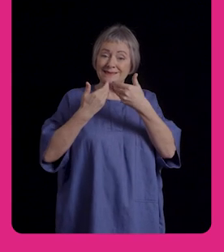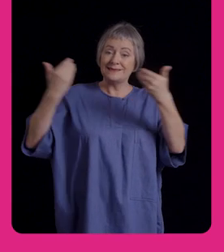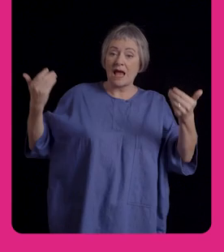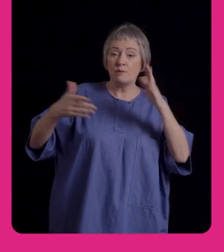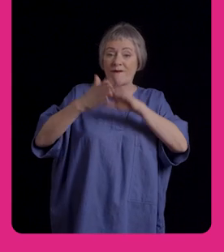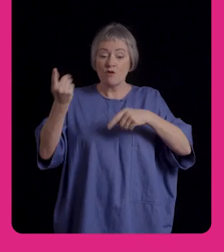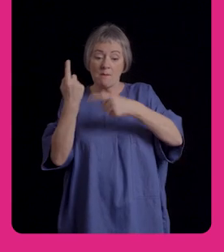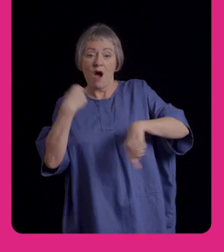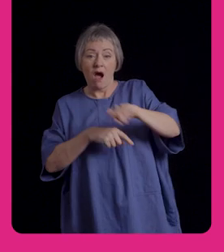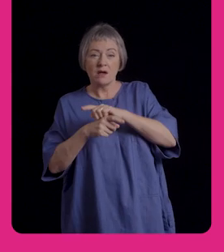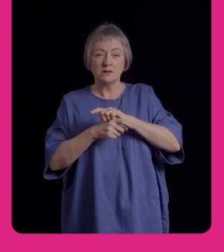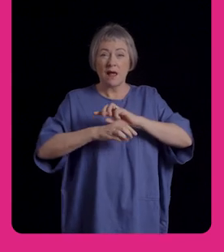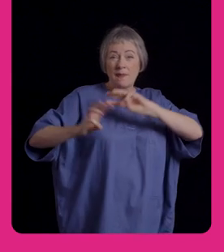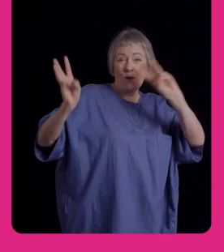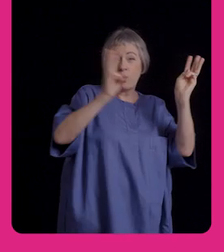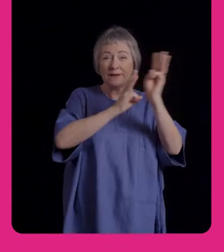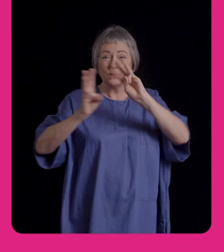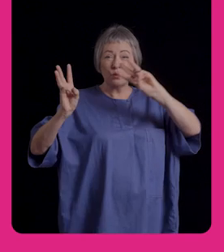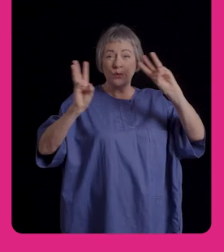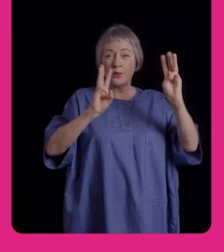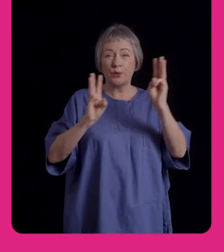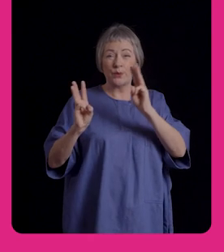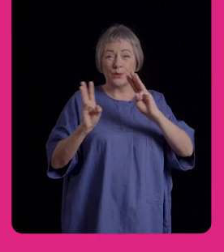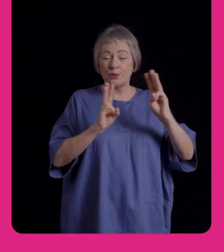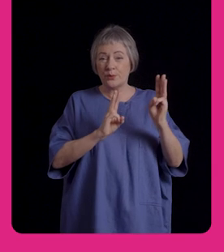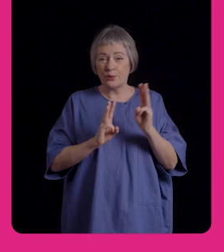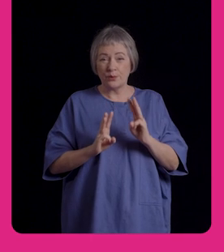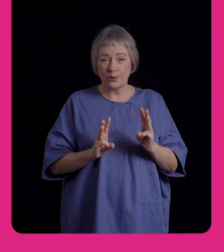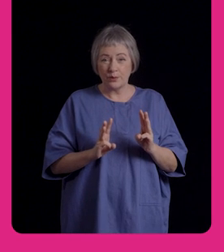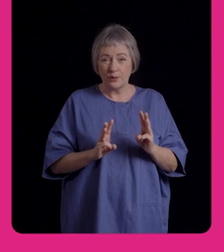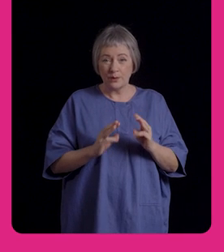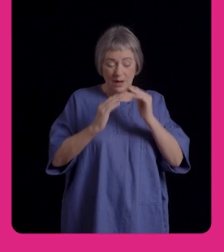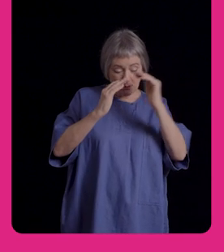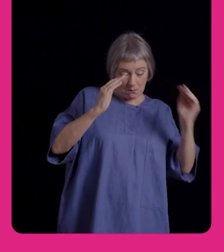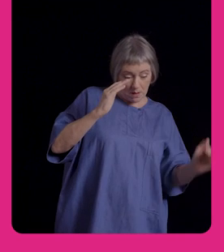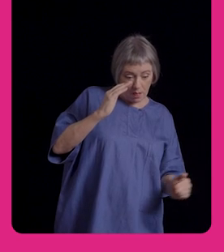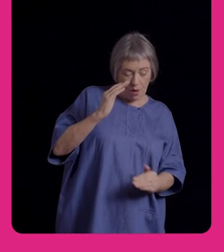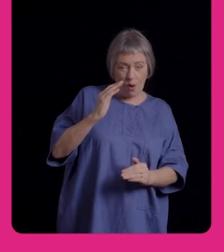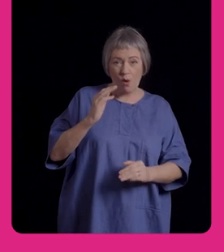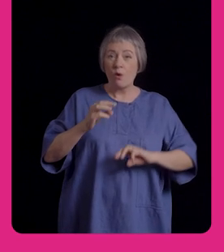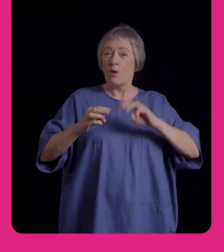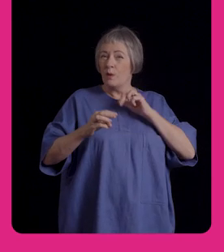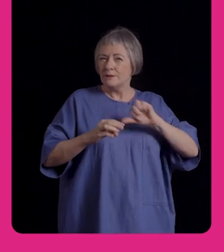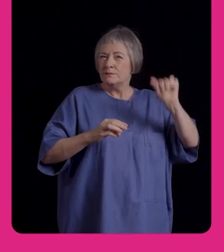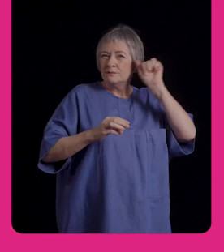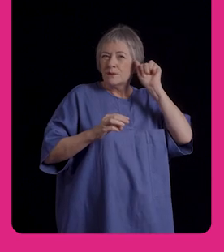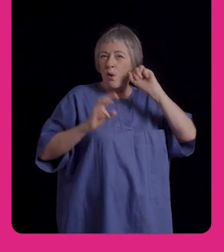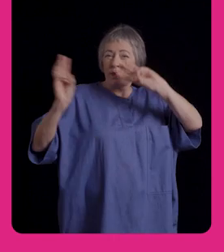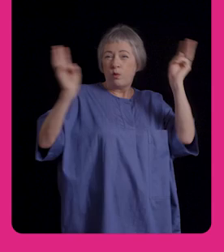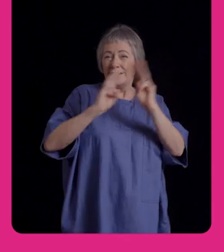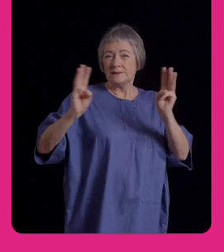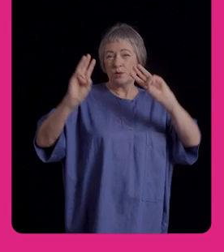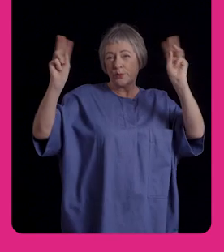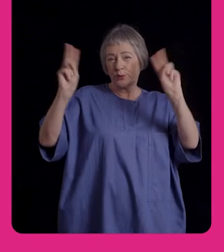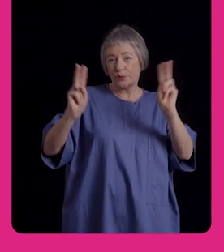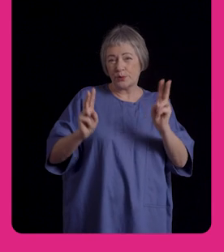Yeah, I think that the roaring of the wind has died down. Mm. Even from below, we can hear that the roaring of the wind has died down.